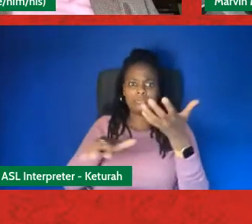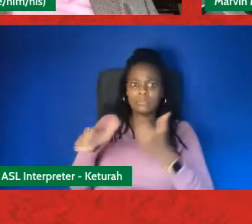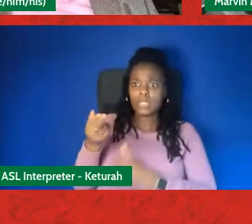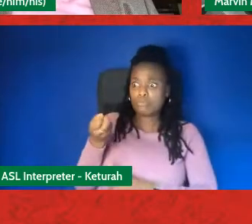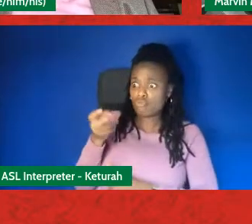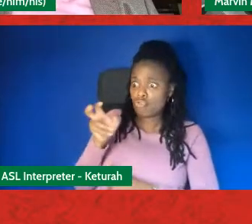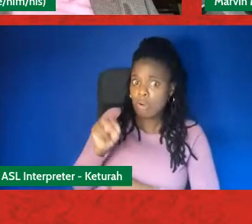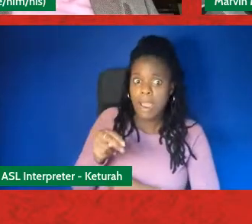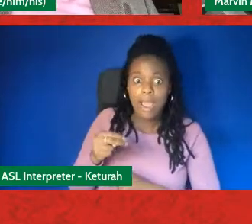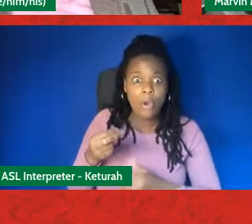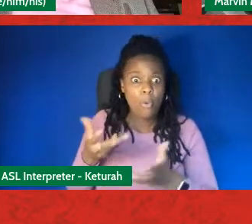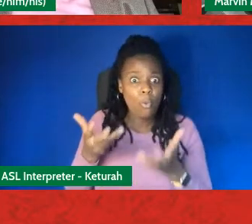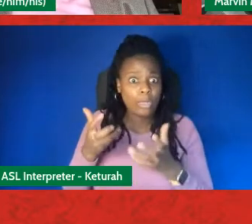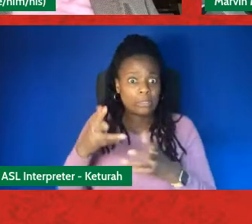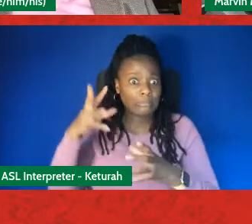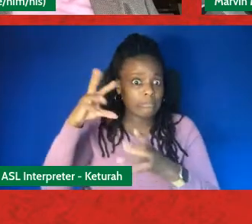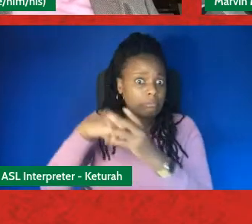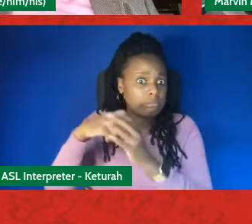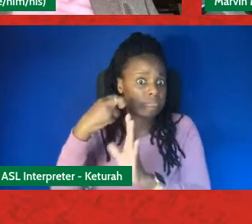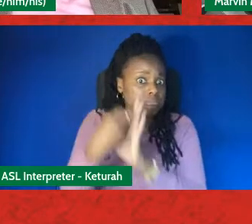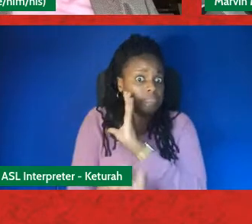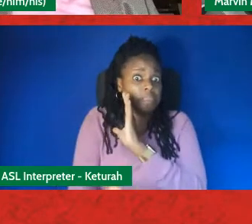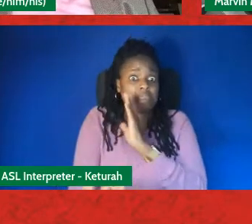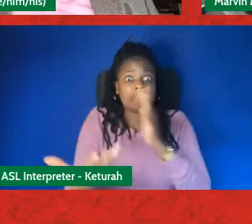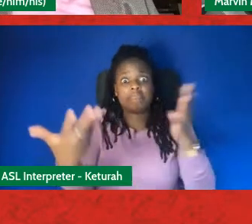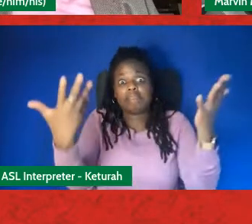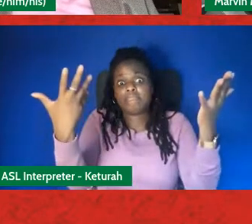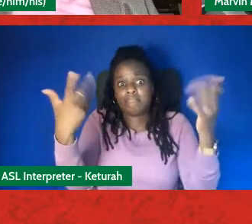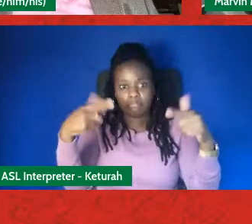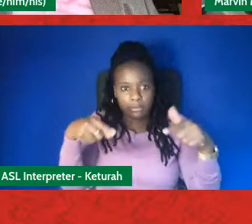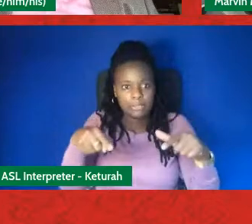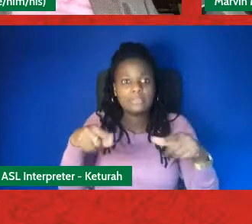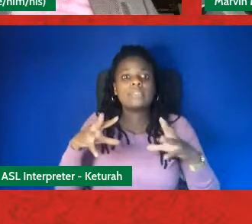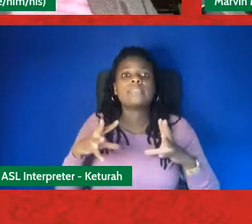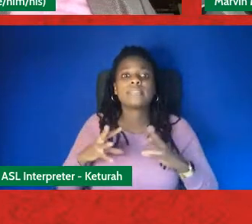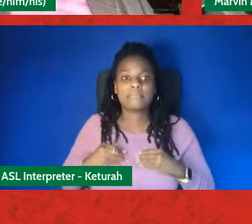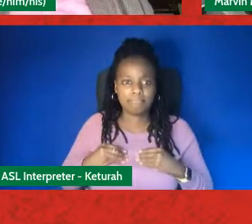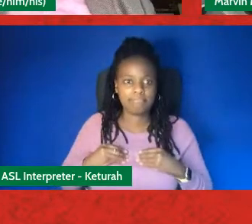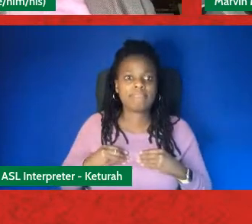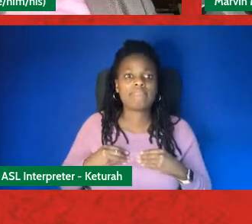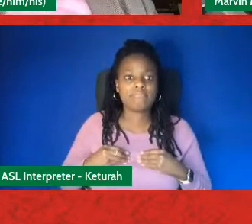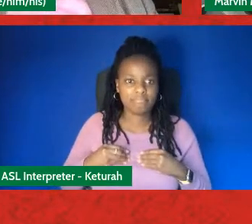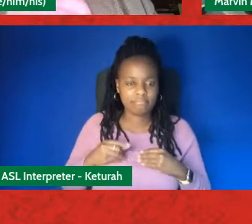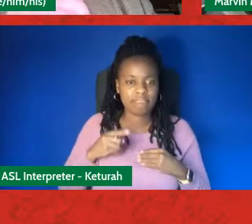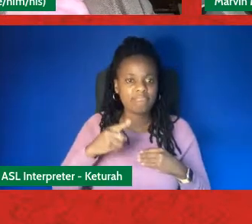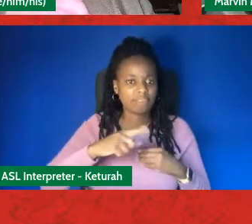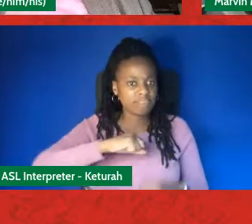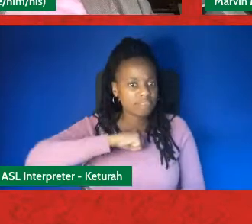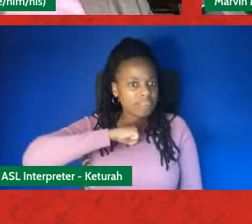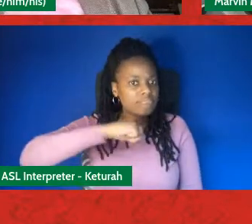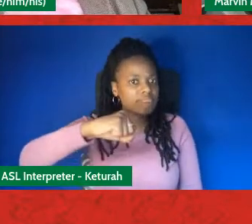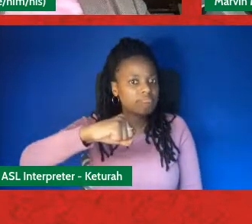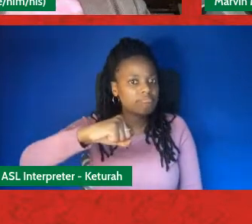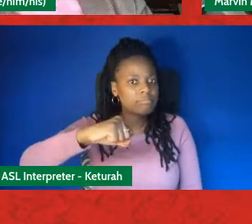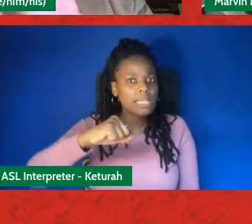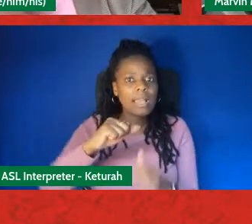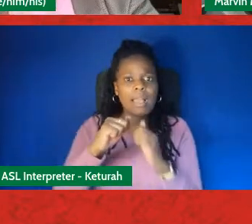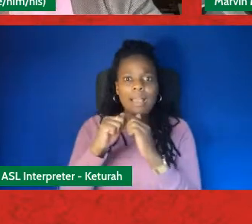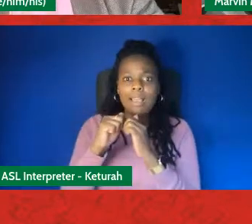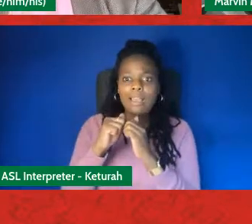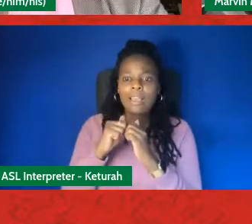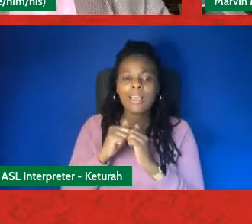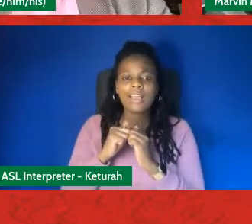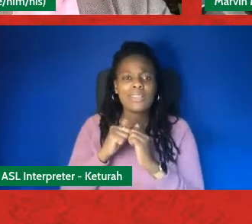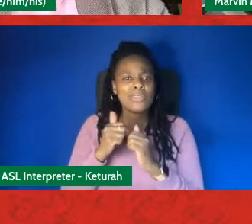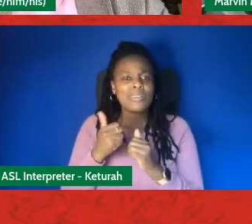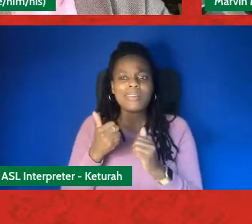not. But the key thing is that he accepted it and he spoke back to it. And he spoke back to it in small sort of passive